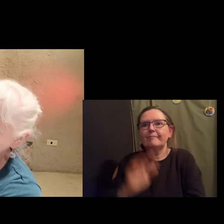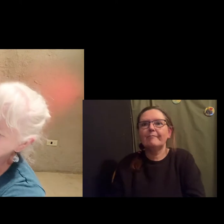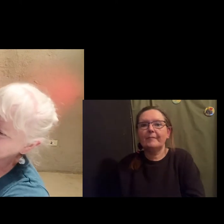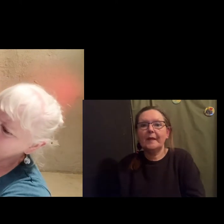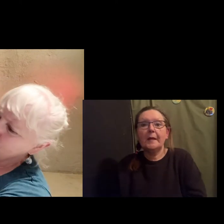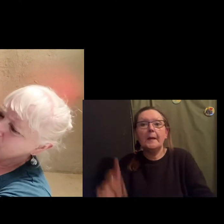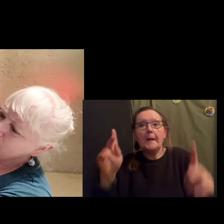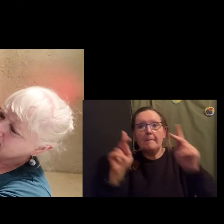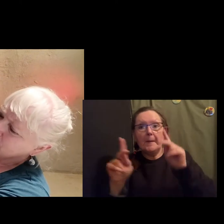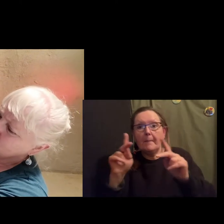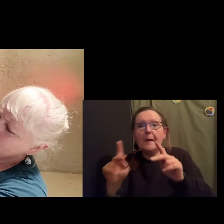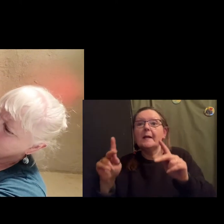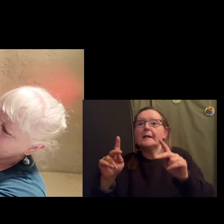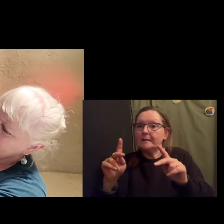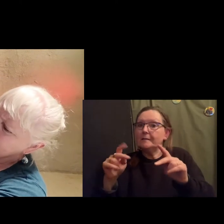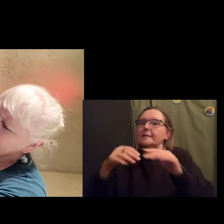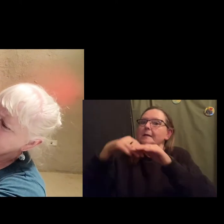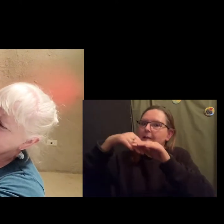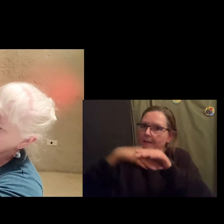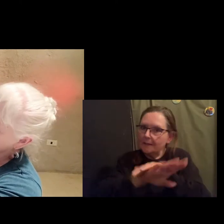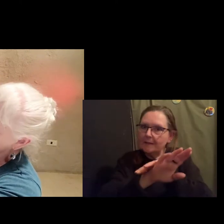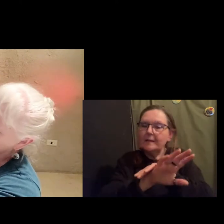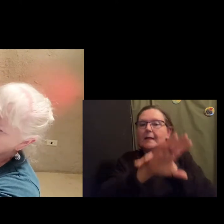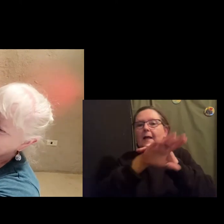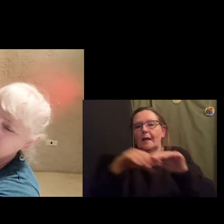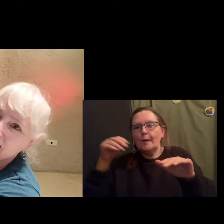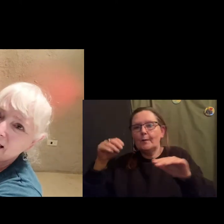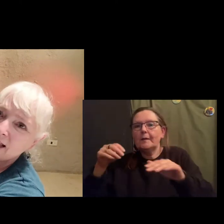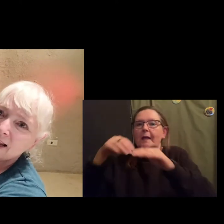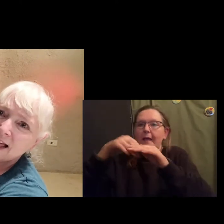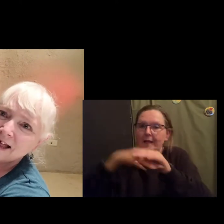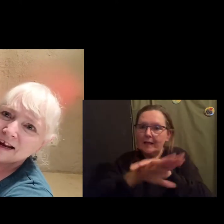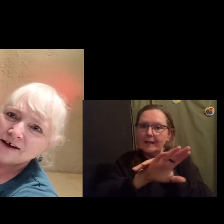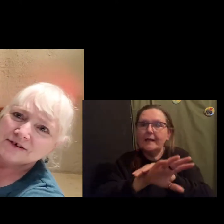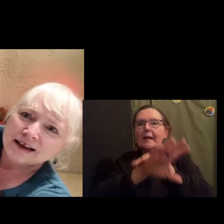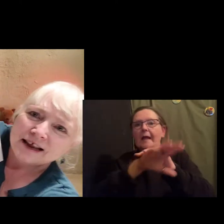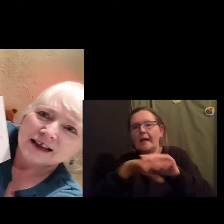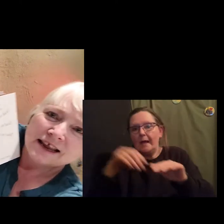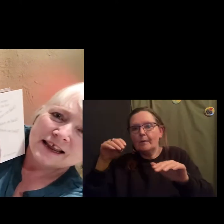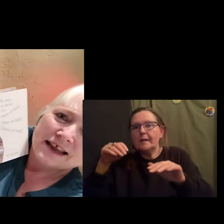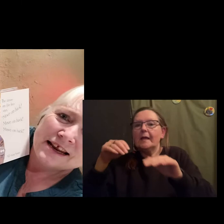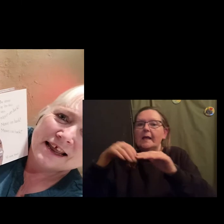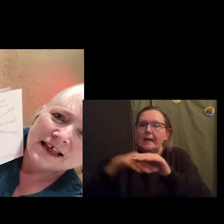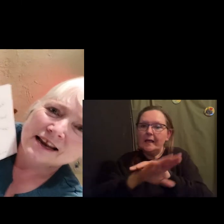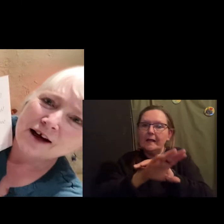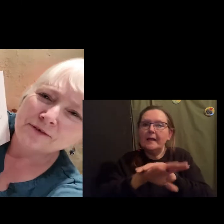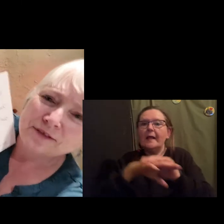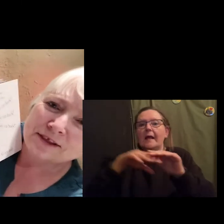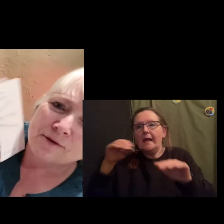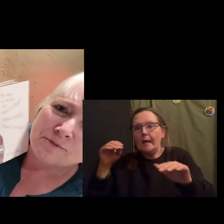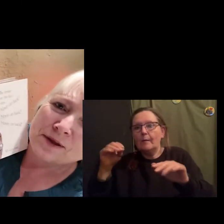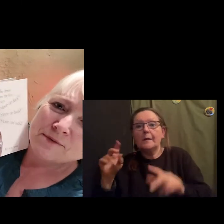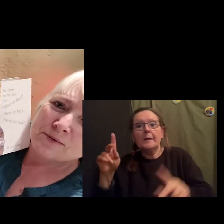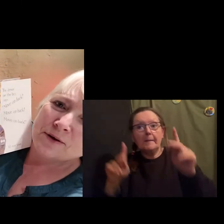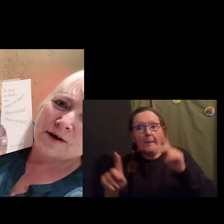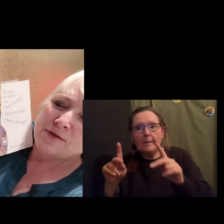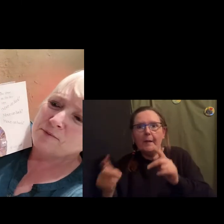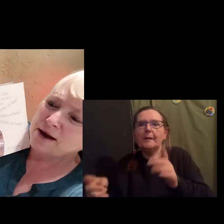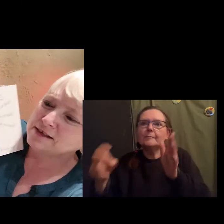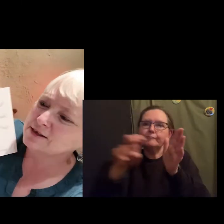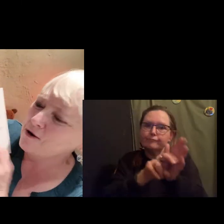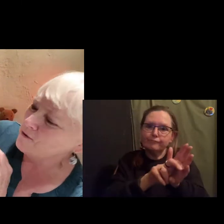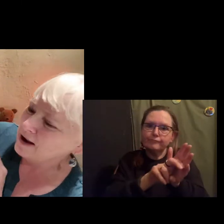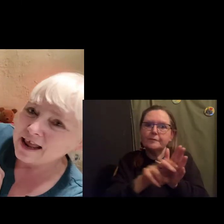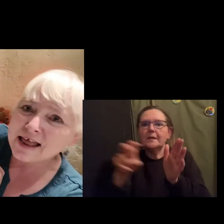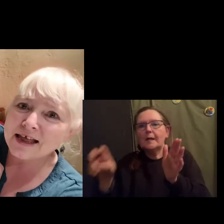The people on the bus go in and out, in and out, in and out. The people on